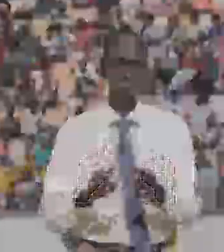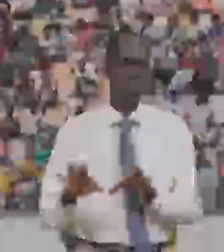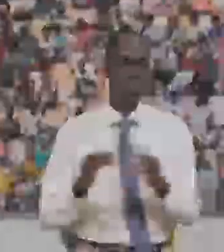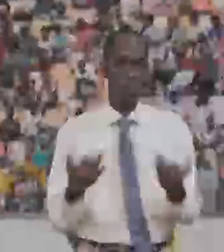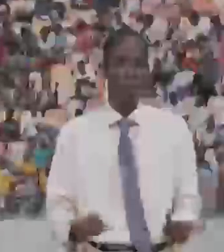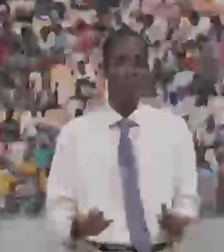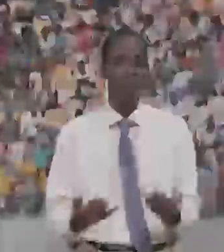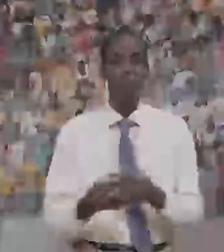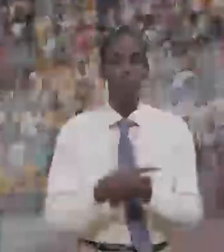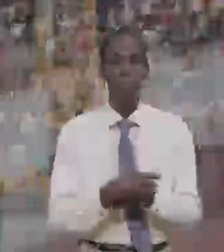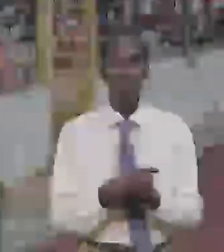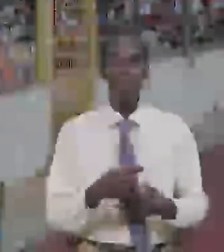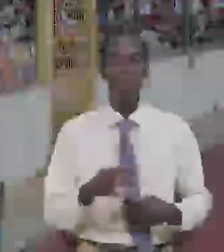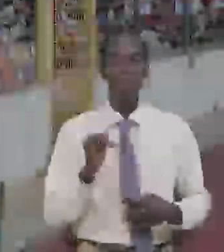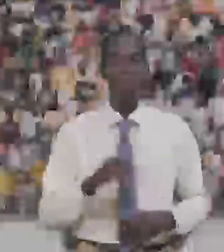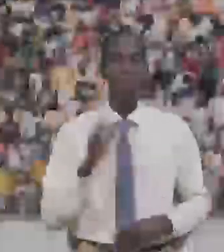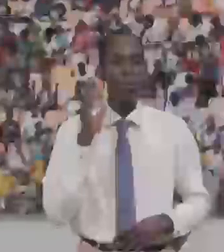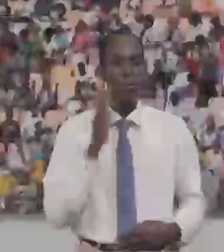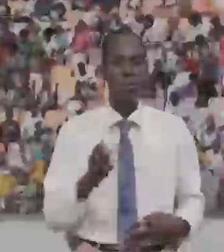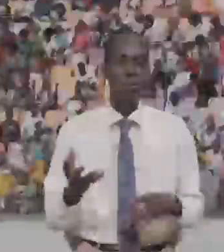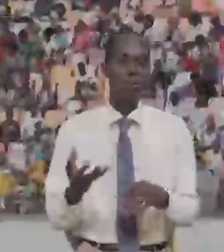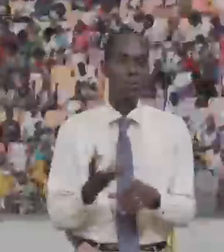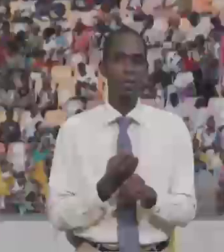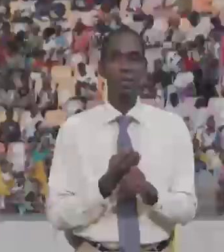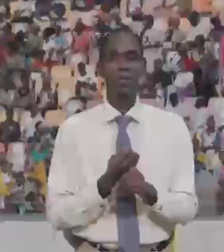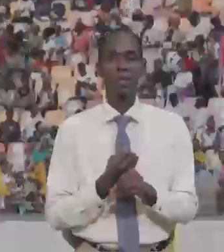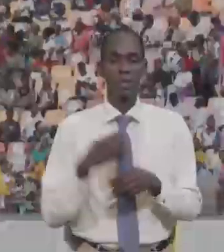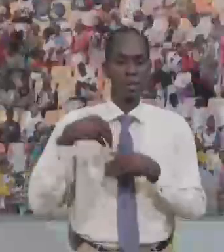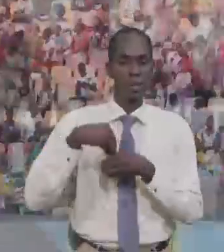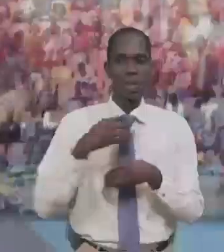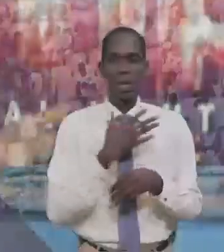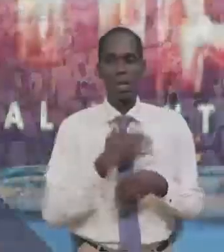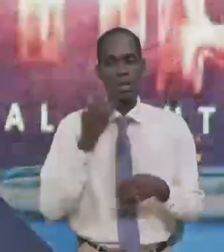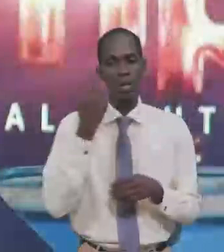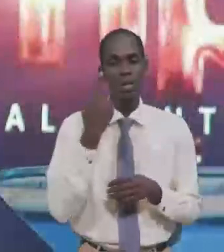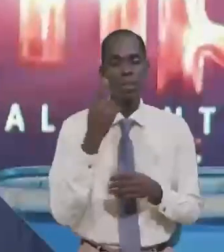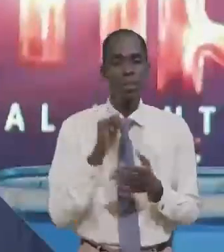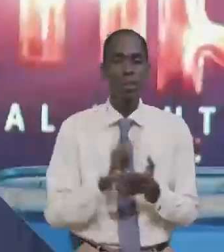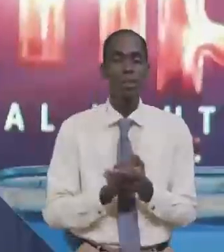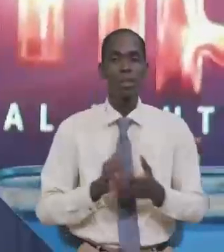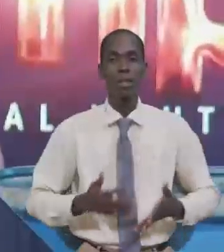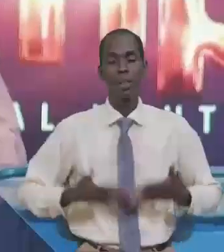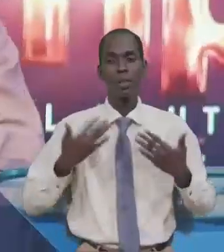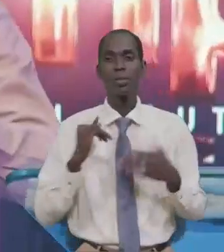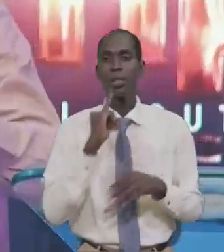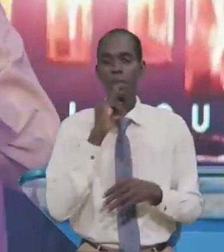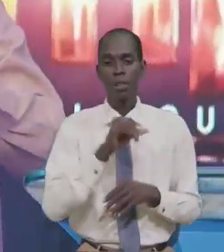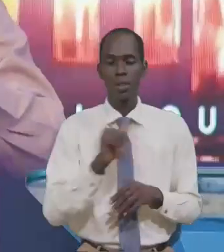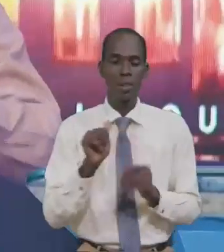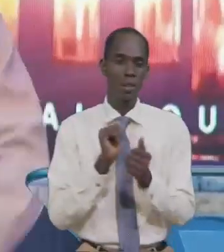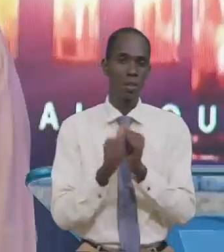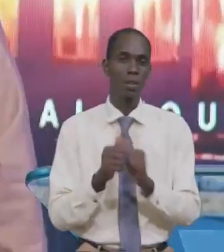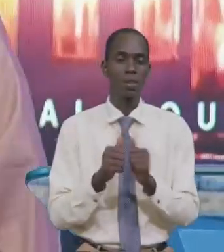is a race. Education is a race. Profession is a race.